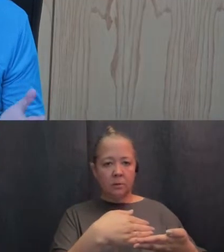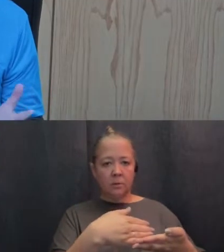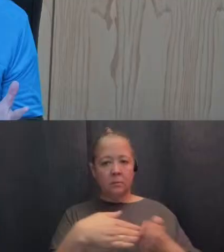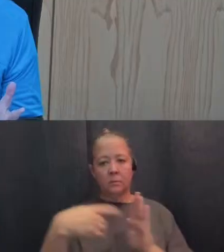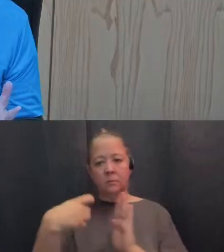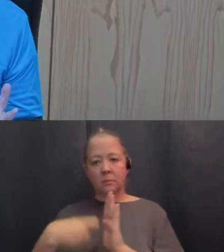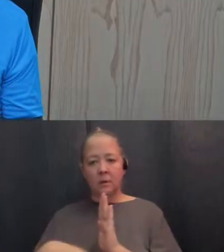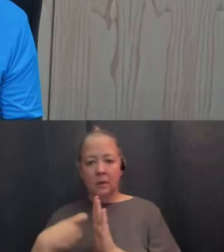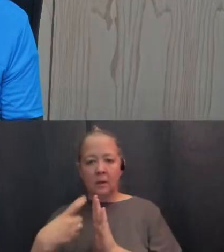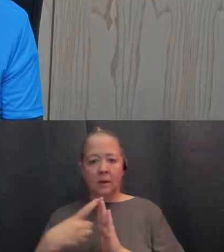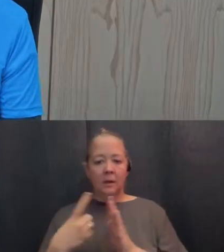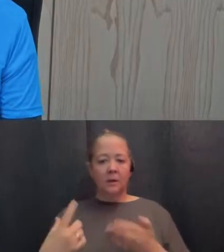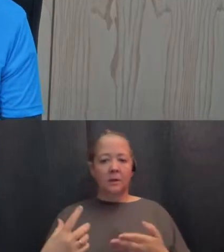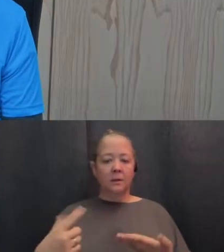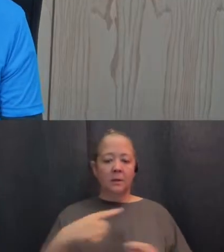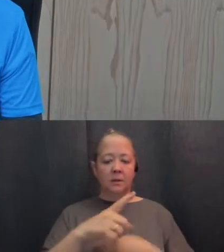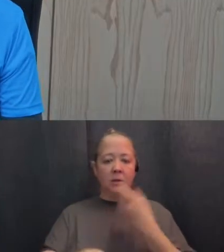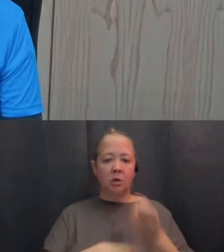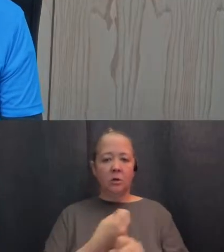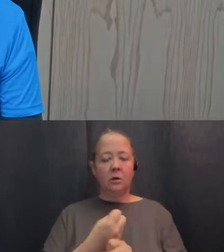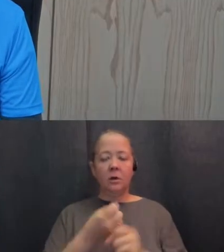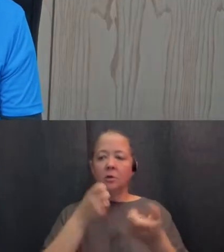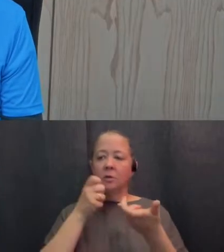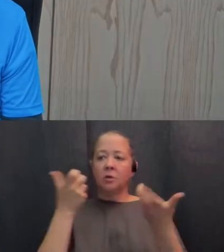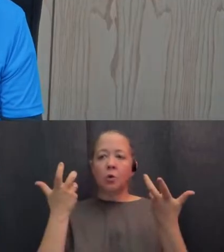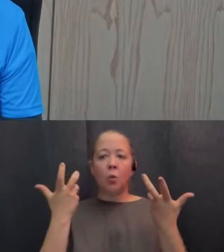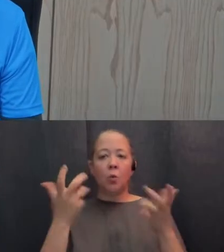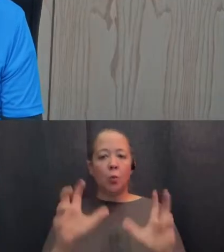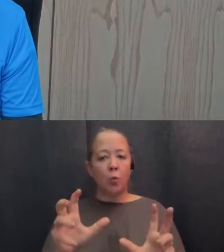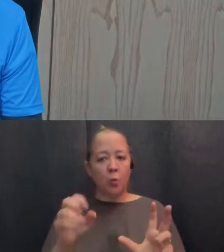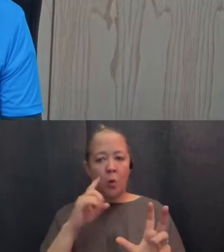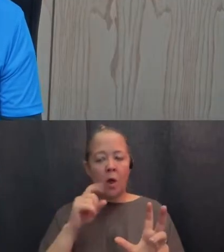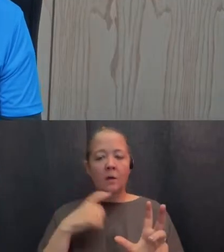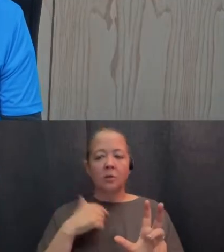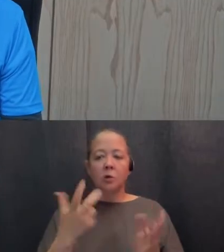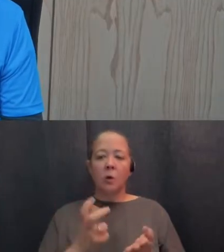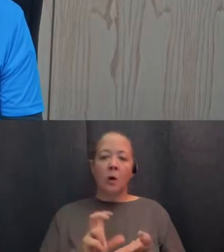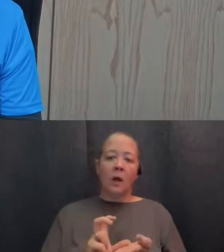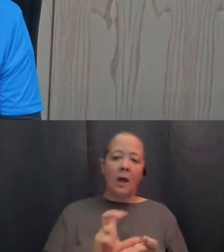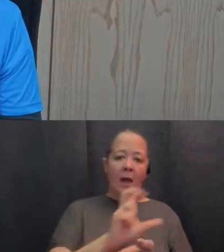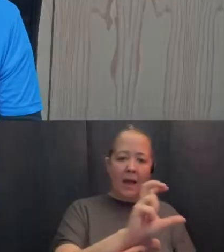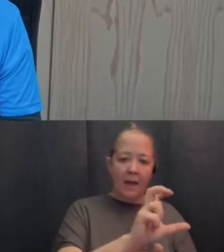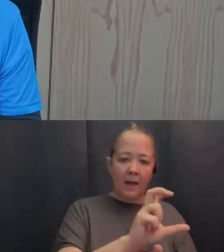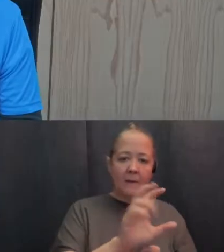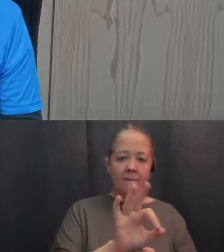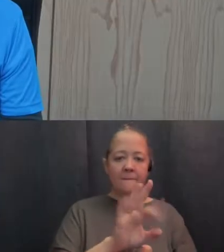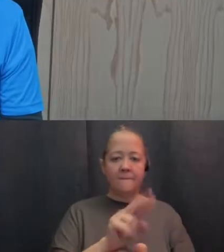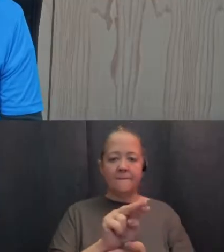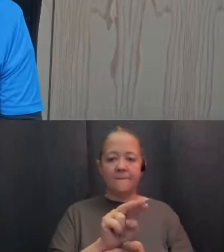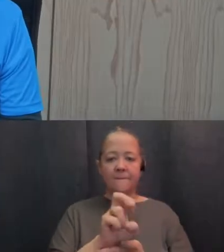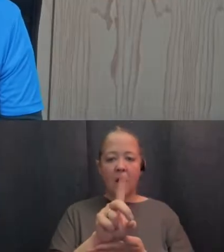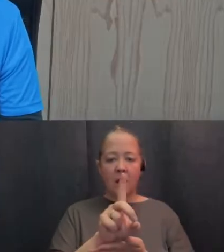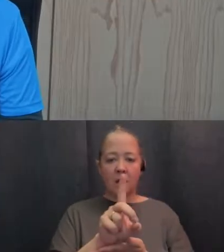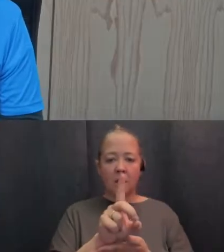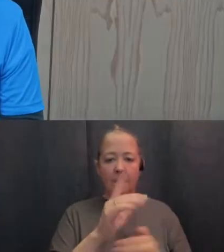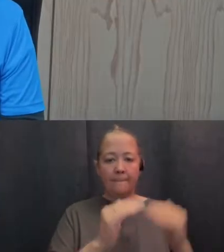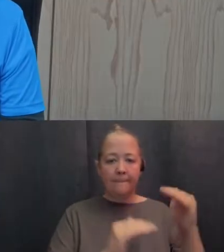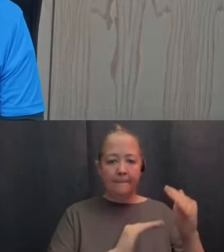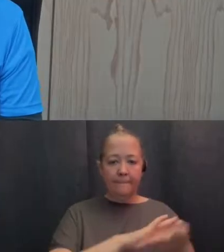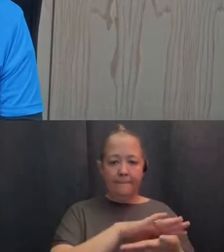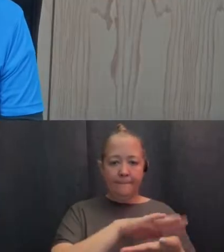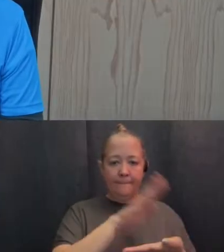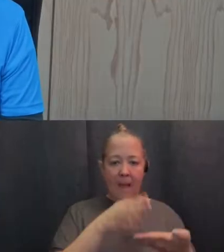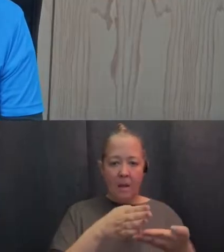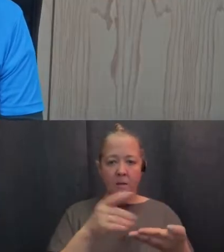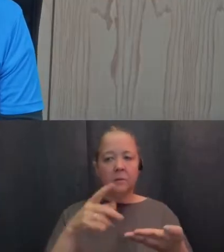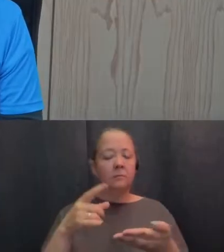obviously not take any money out of the fund balance, not contribute any, but not take any, and let us go to the next year with somewhere in the middle